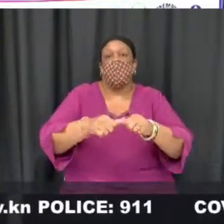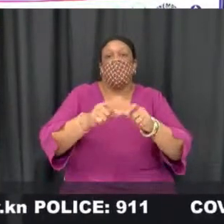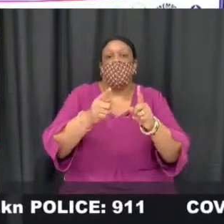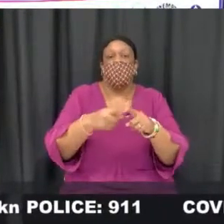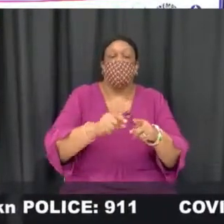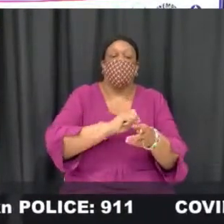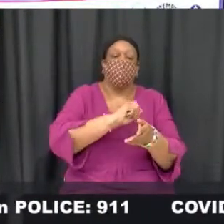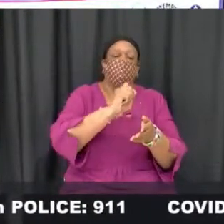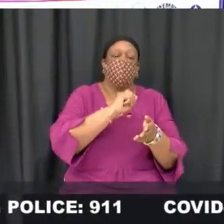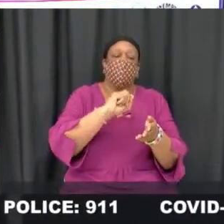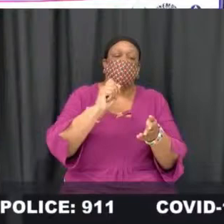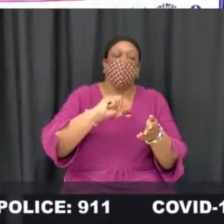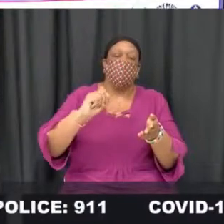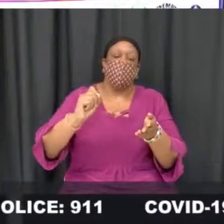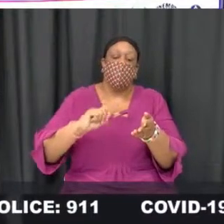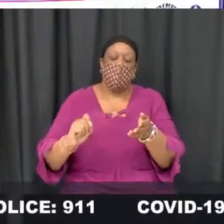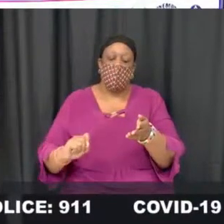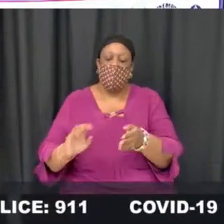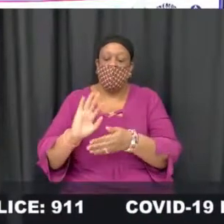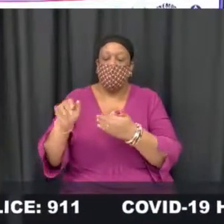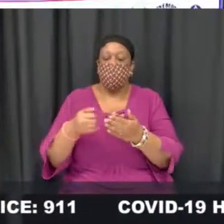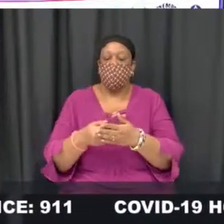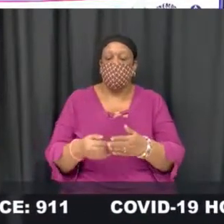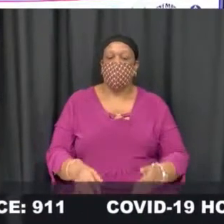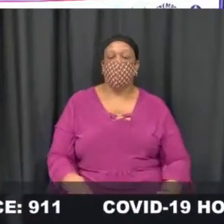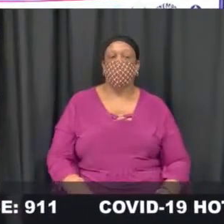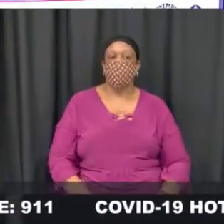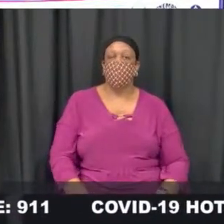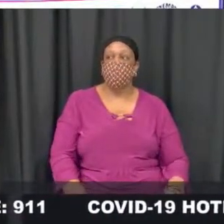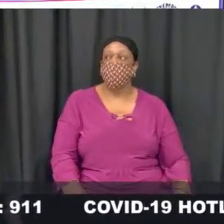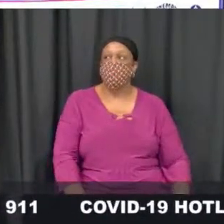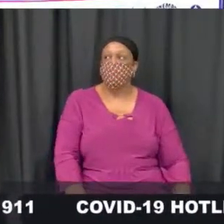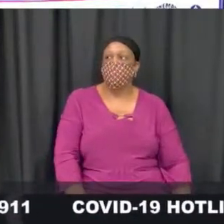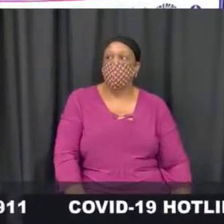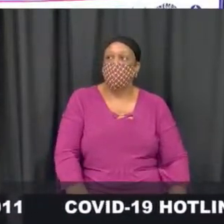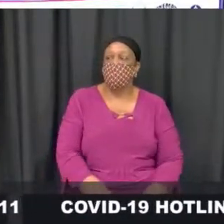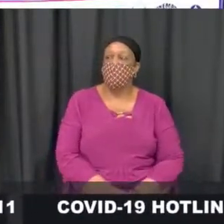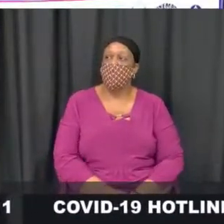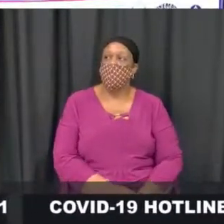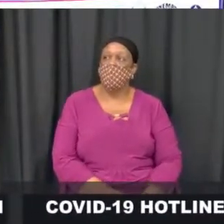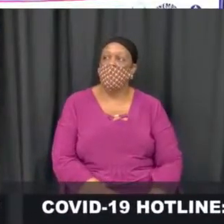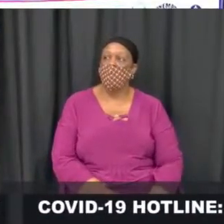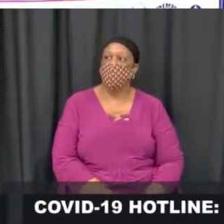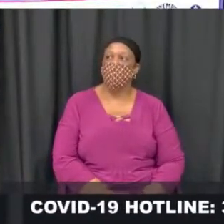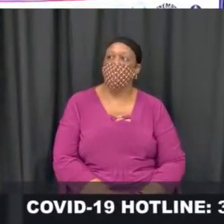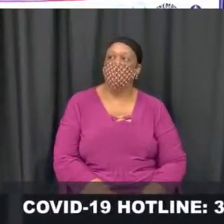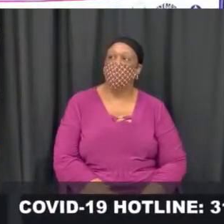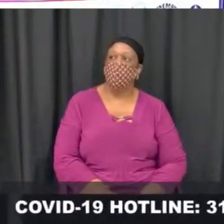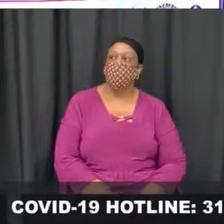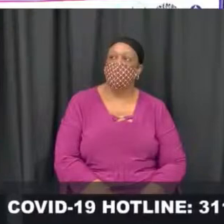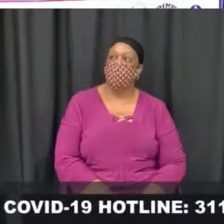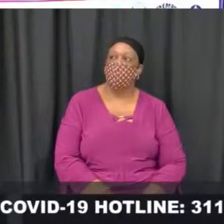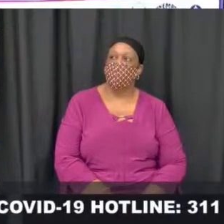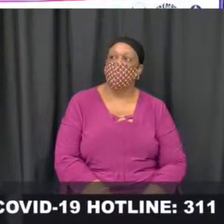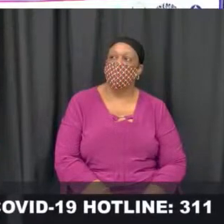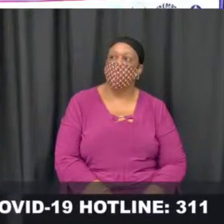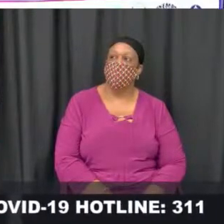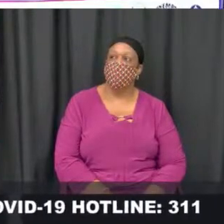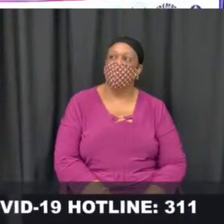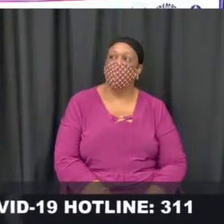So if you're fully vaccinated, that's what they're asking. All right, so if you are fully vaccinated, you are,